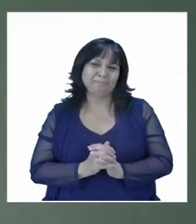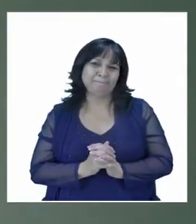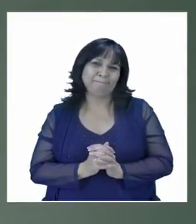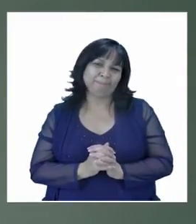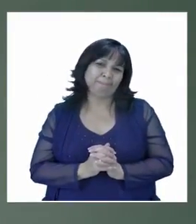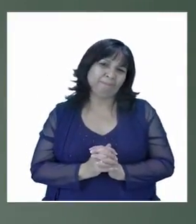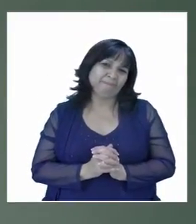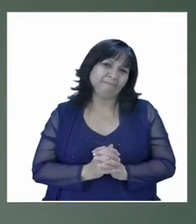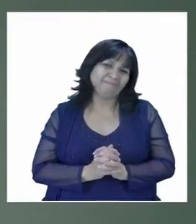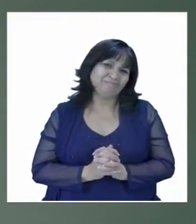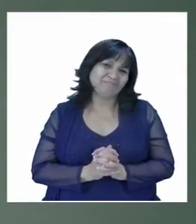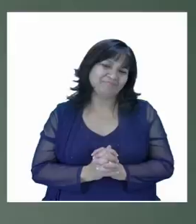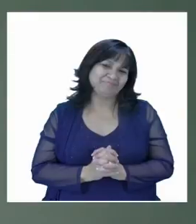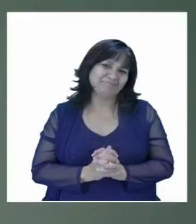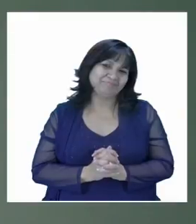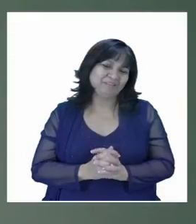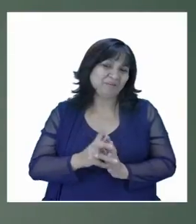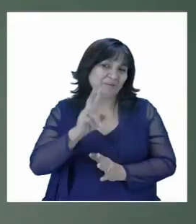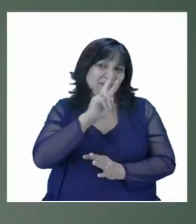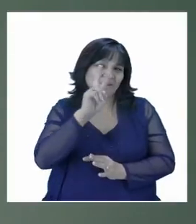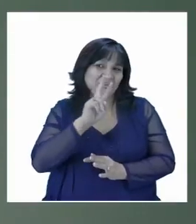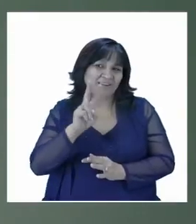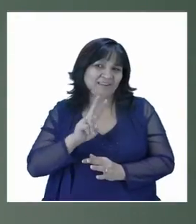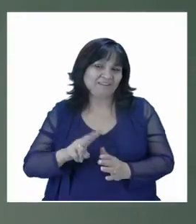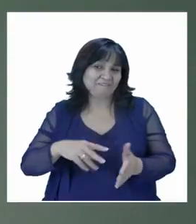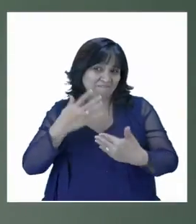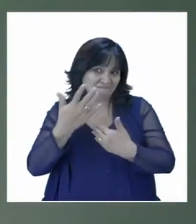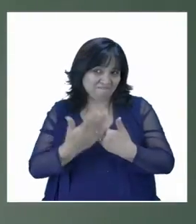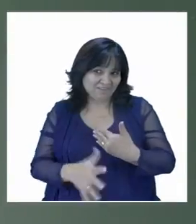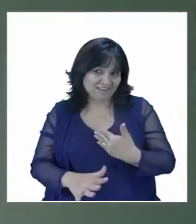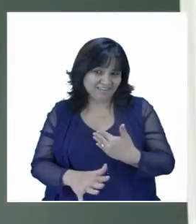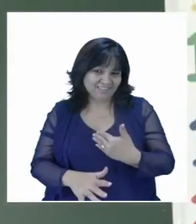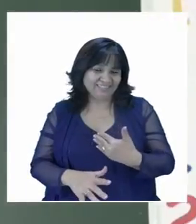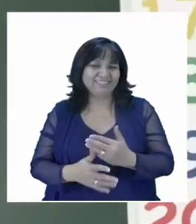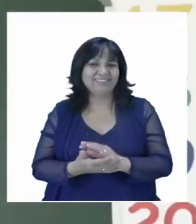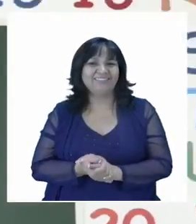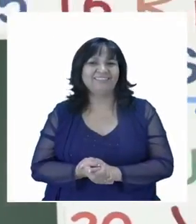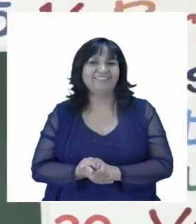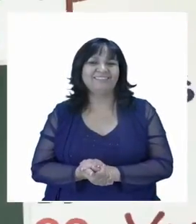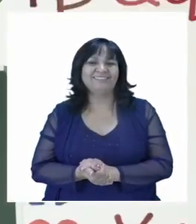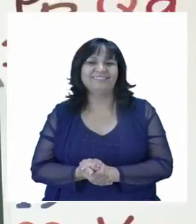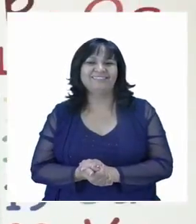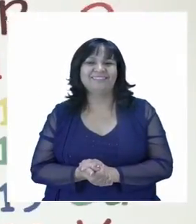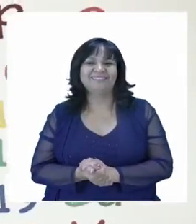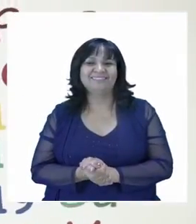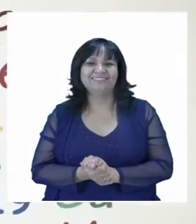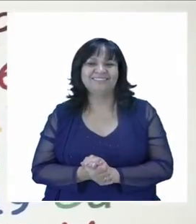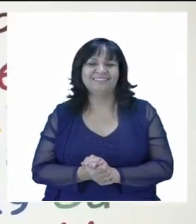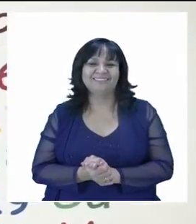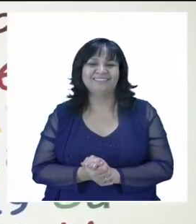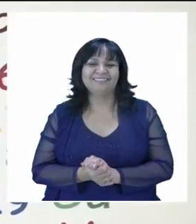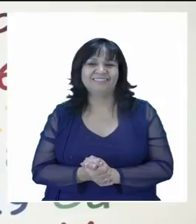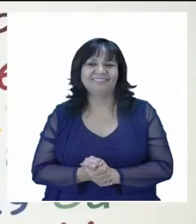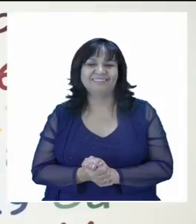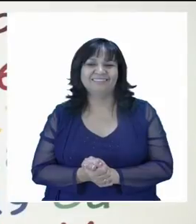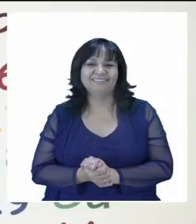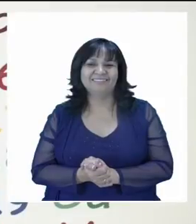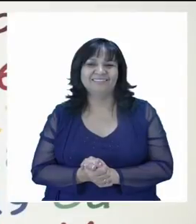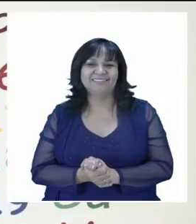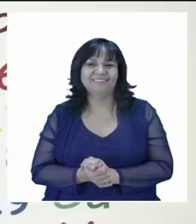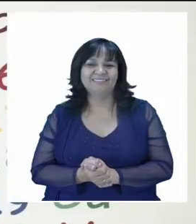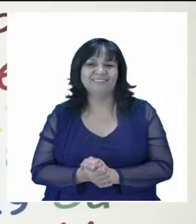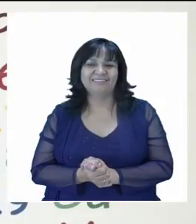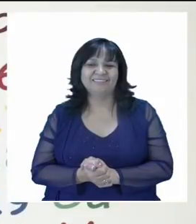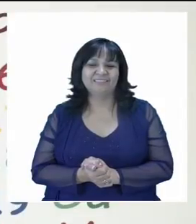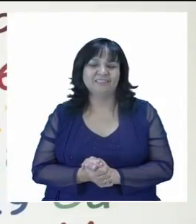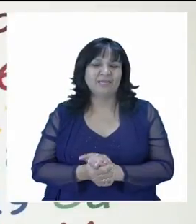have just read all of our shapes. Let's now try and find